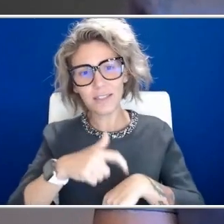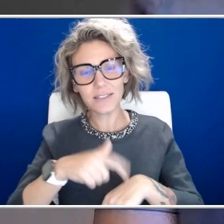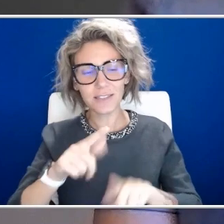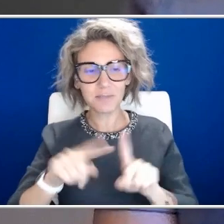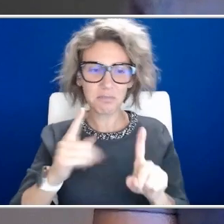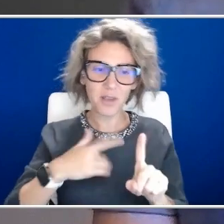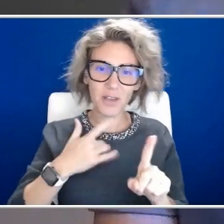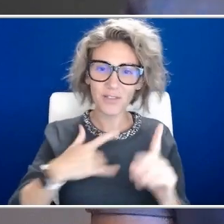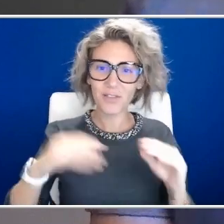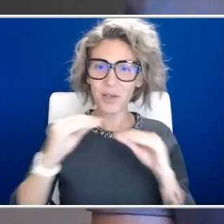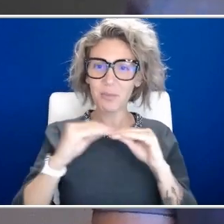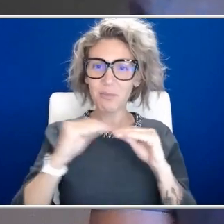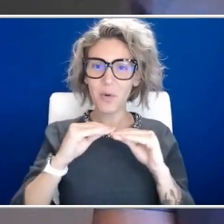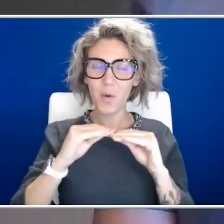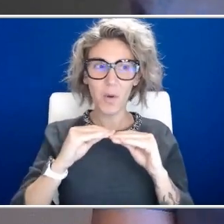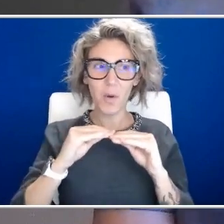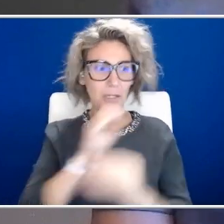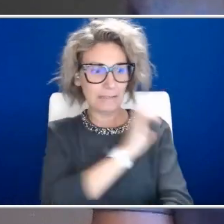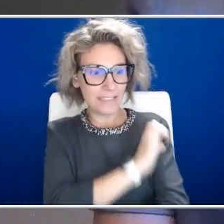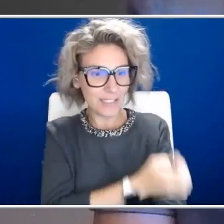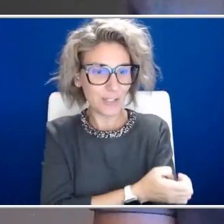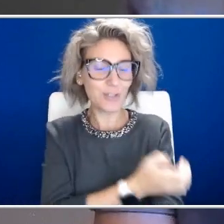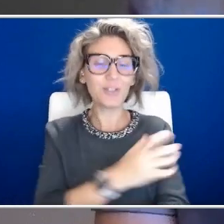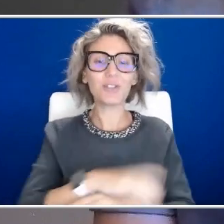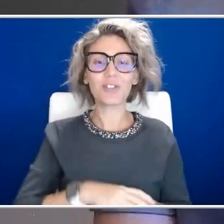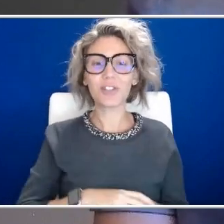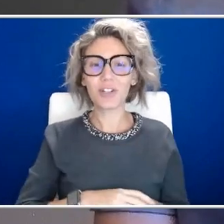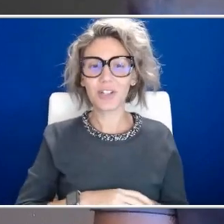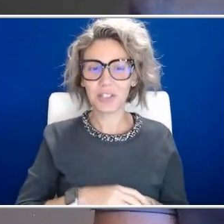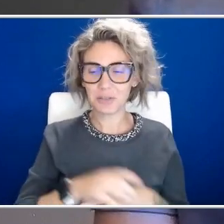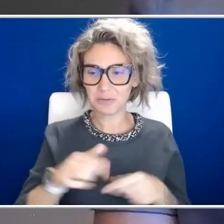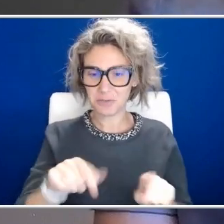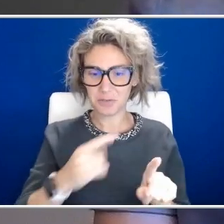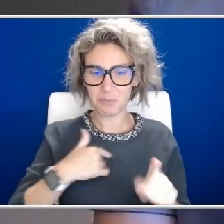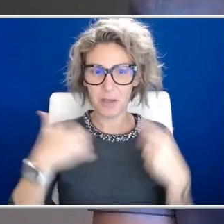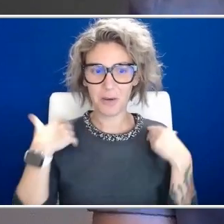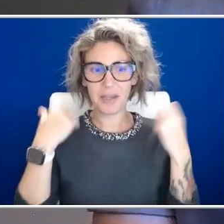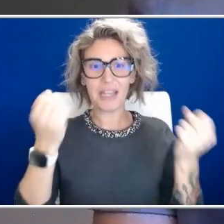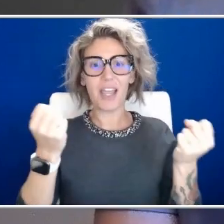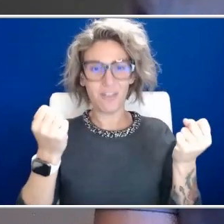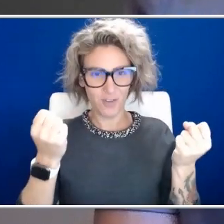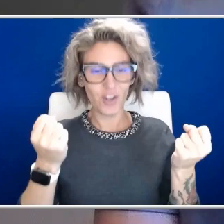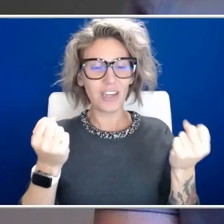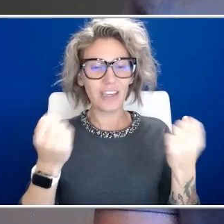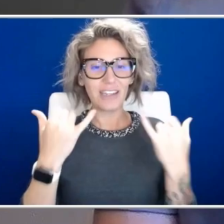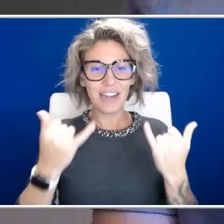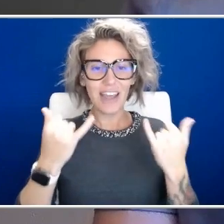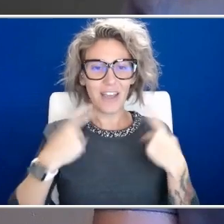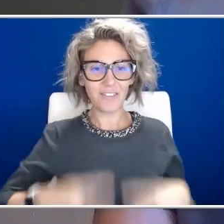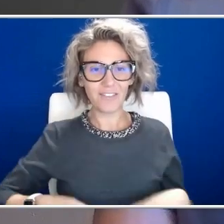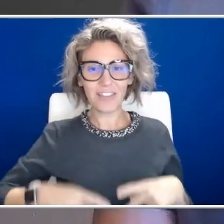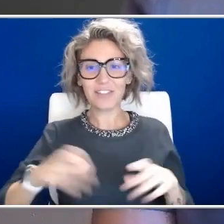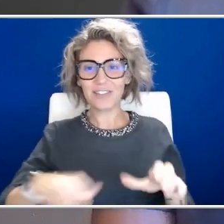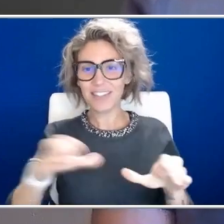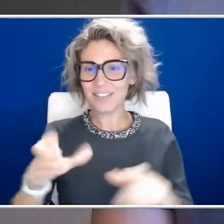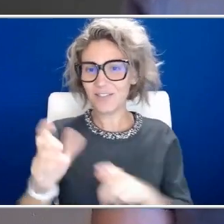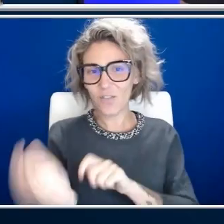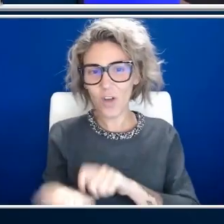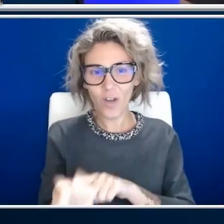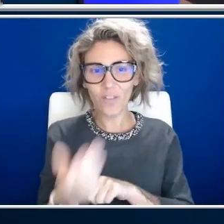more energized. And at a point in my recovery where I can start doing more physical activities like golfing and working out.